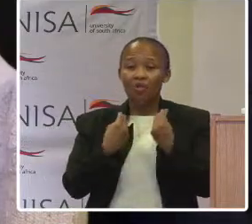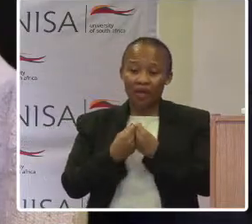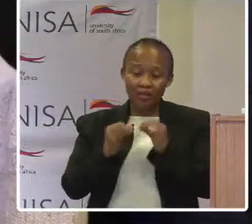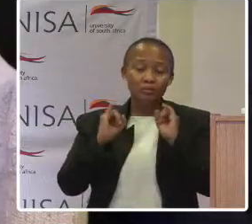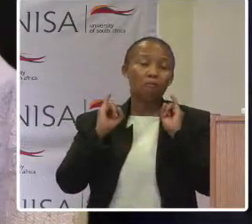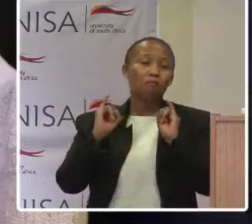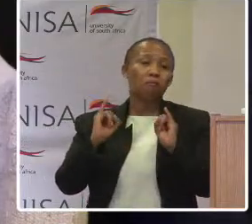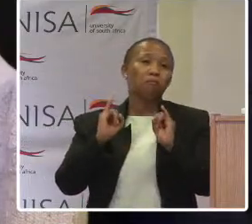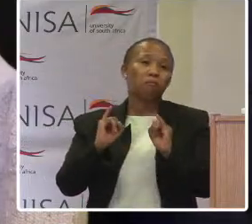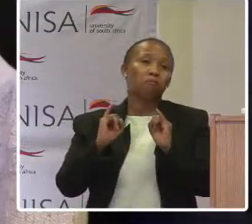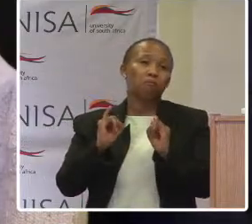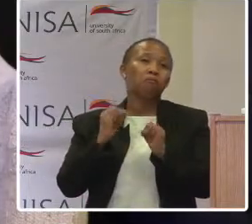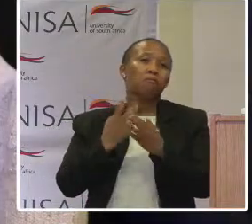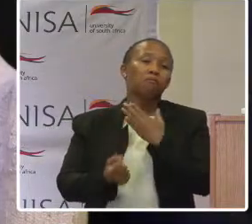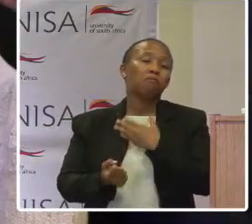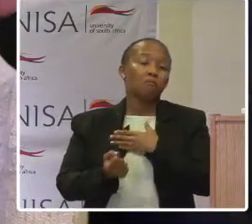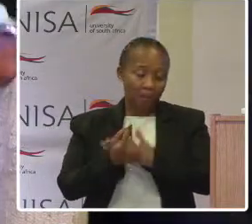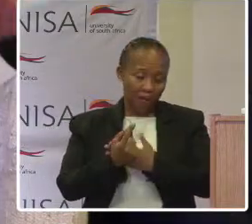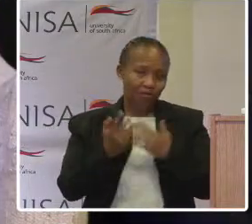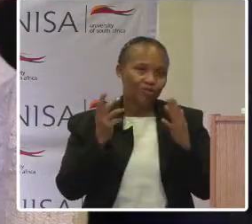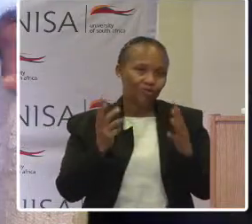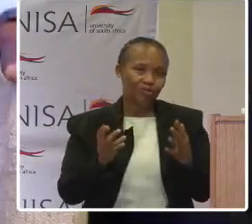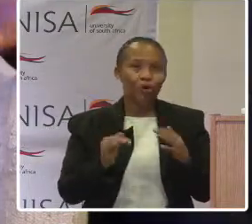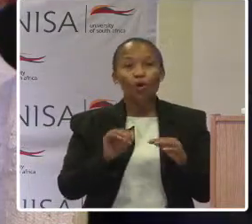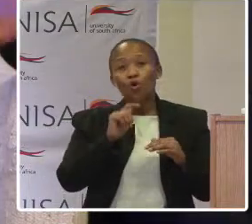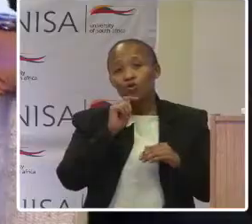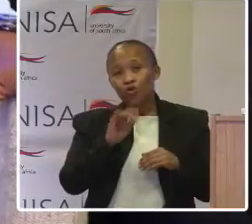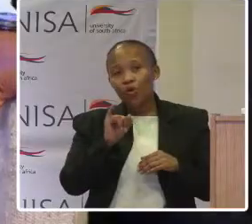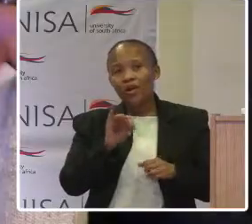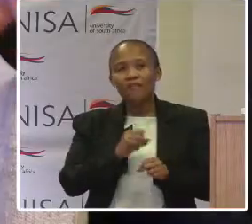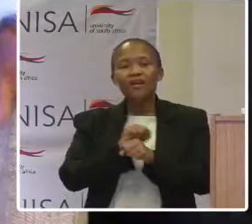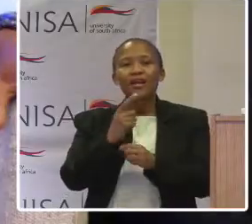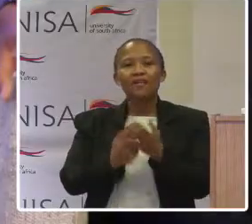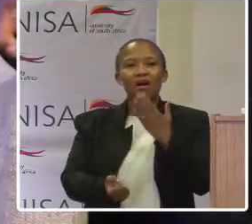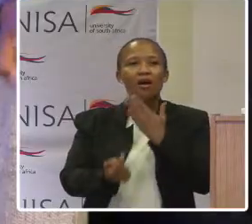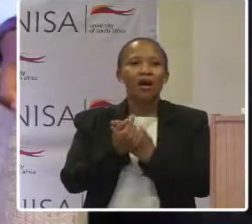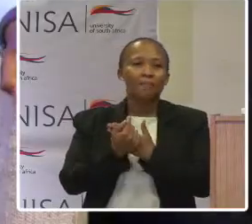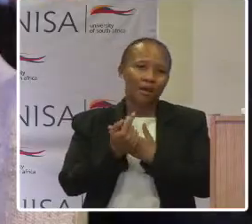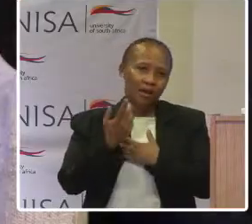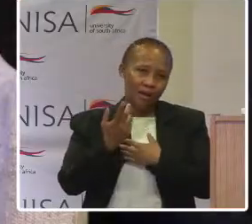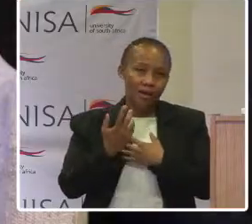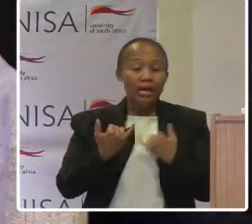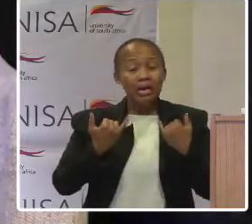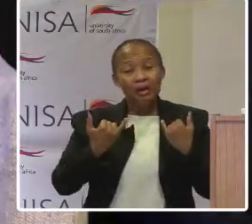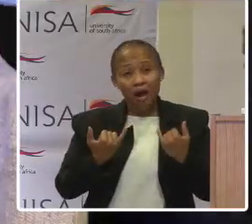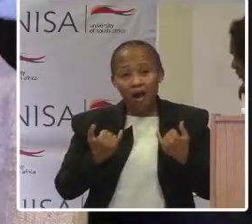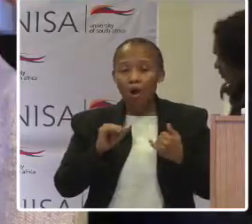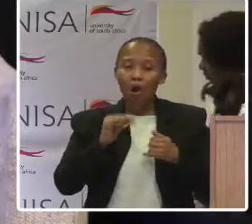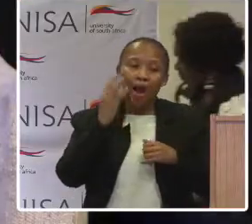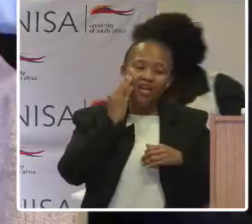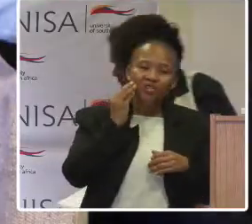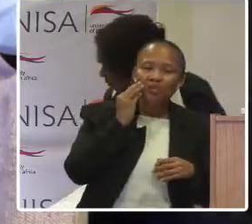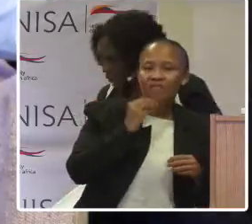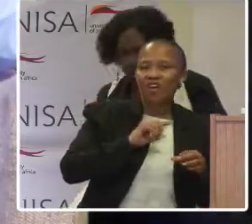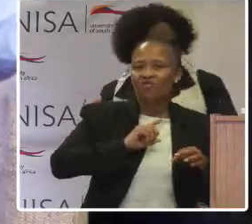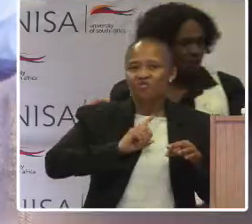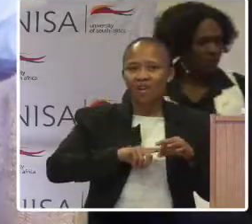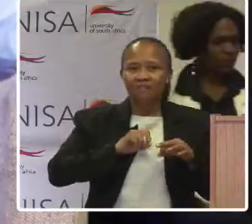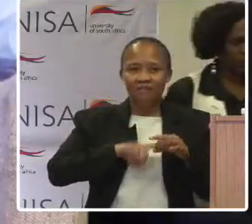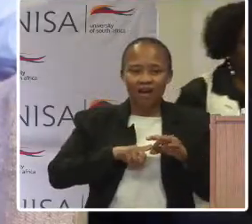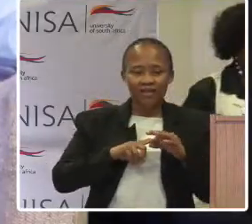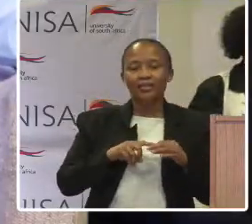You know? But even if it doesn't happen now, with all the pilots, the experienced, the qualified, experienced pilots who are leaving the